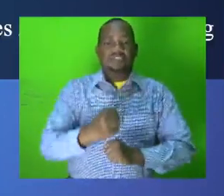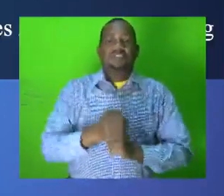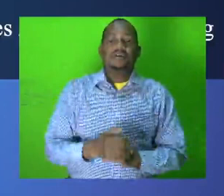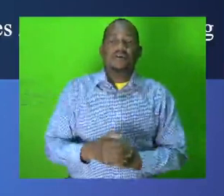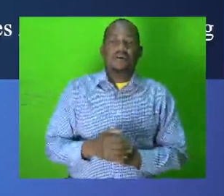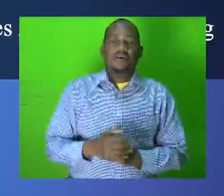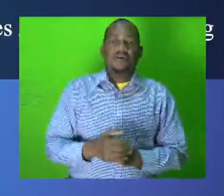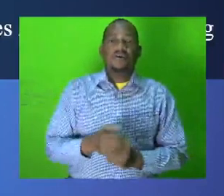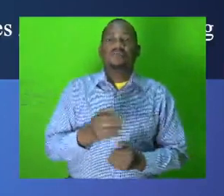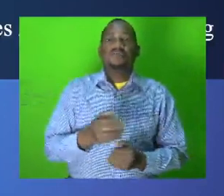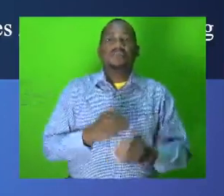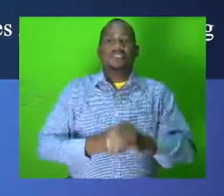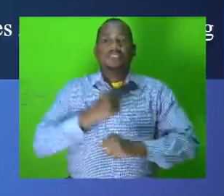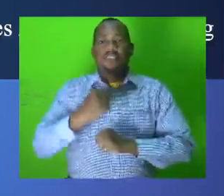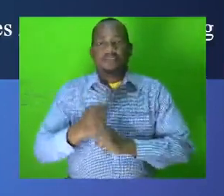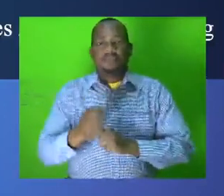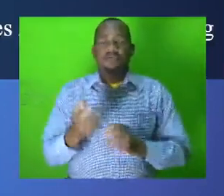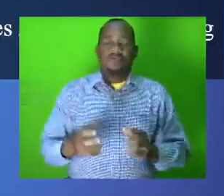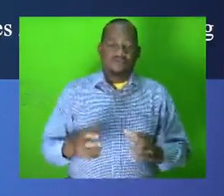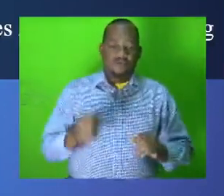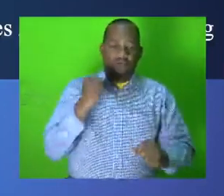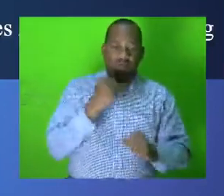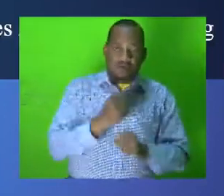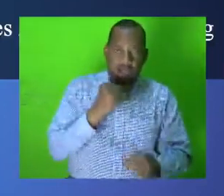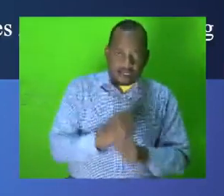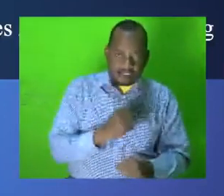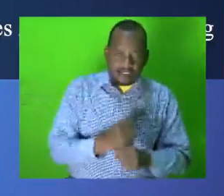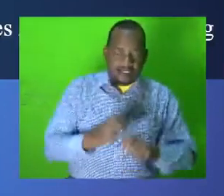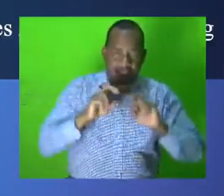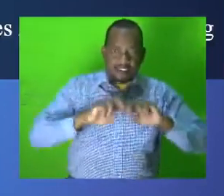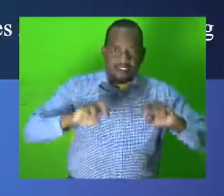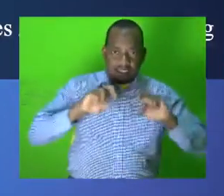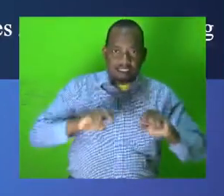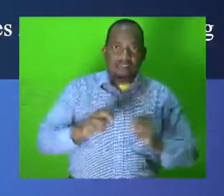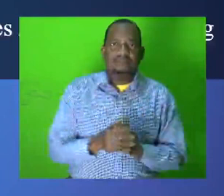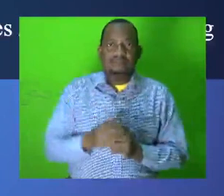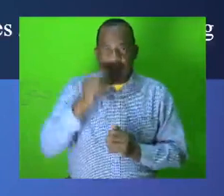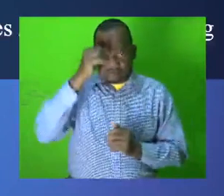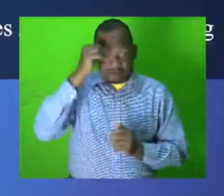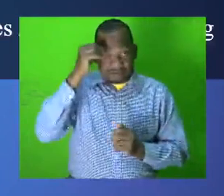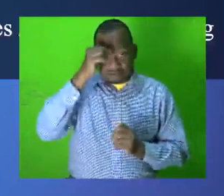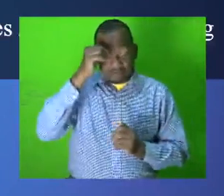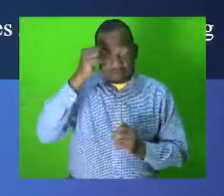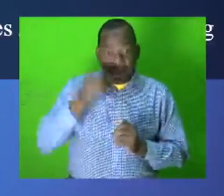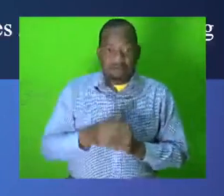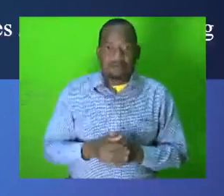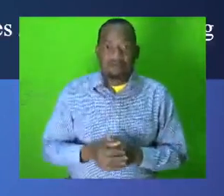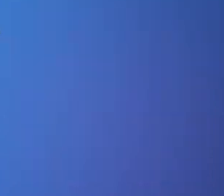needed to collect data or to make a research, should follow the following steps.